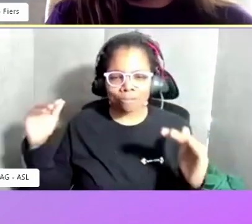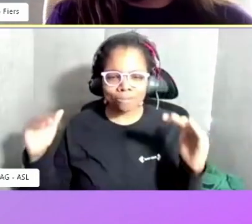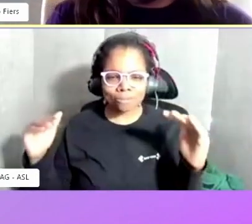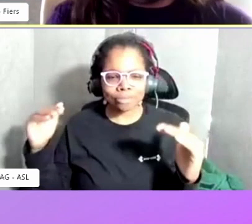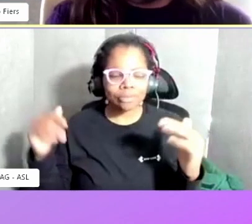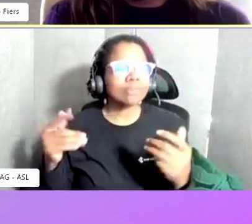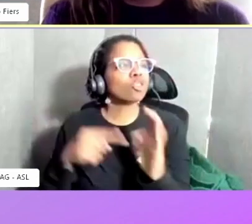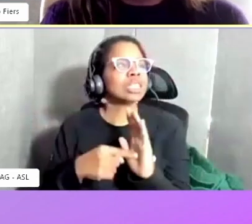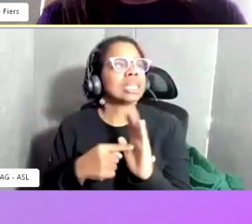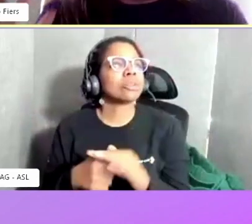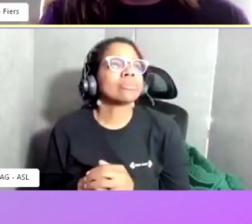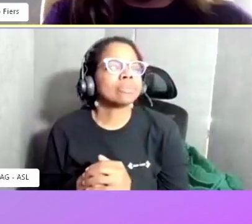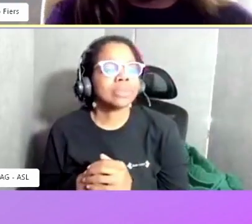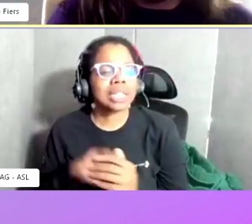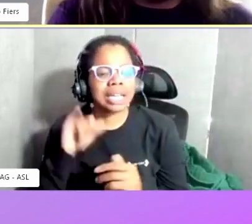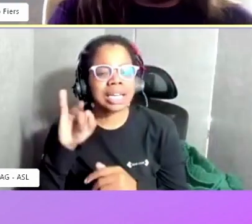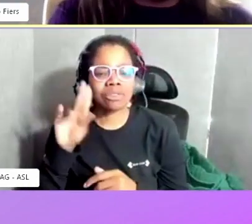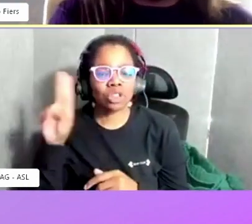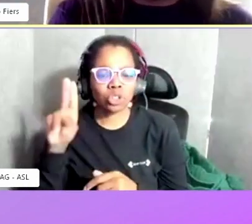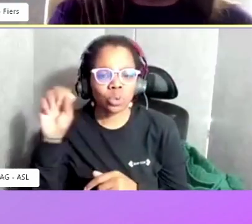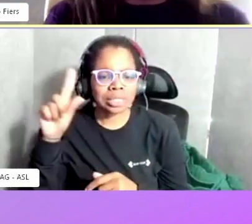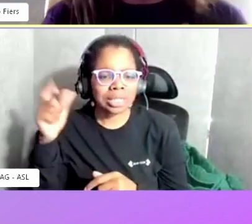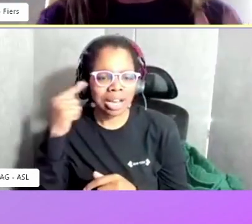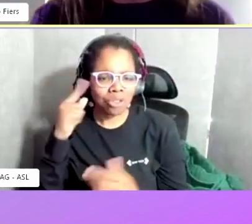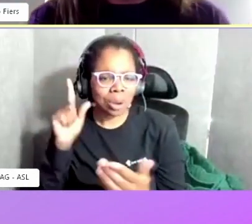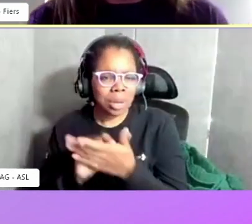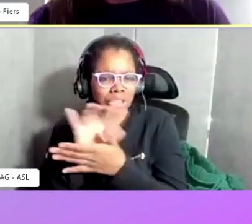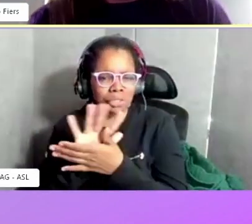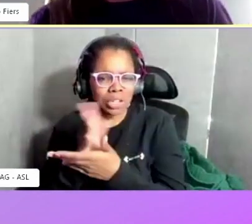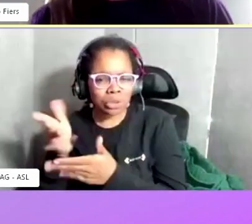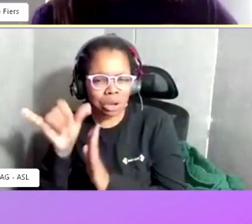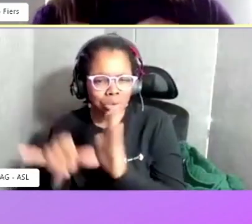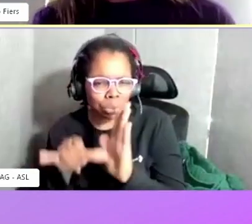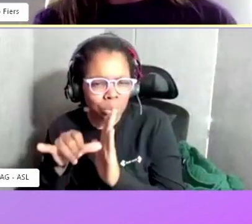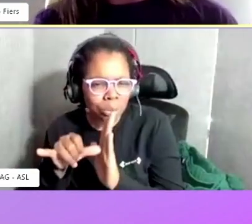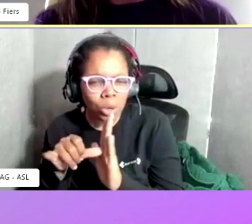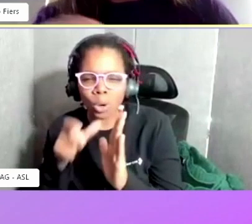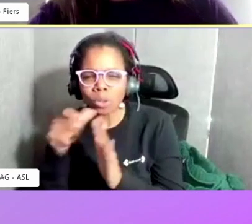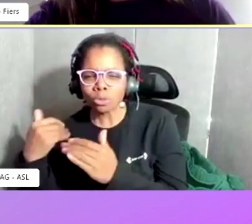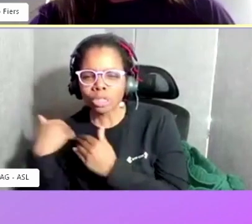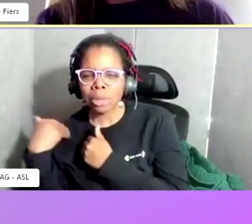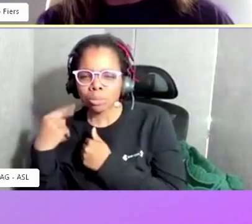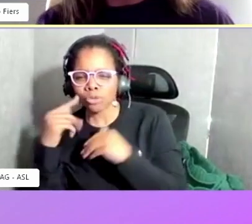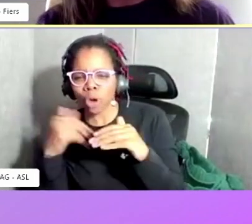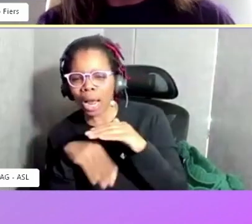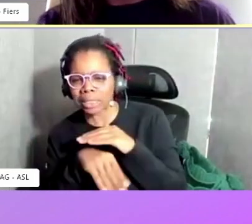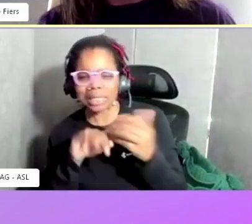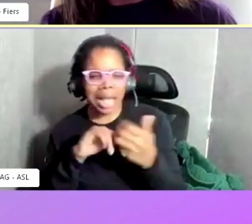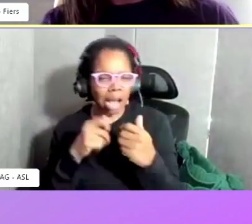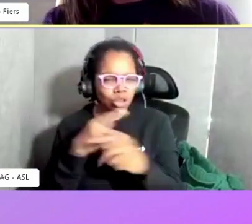Like if the US government publishes a video on YouTube, who's responsible? How do you figure that